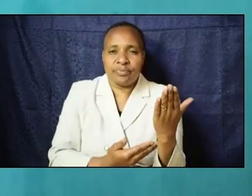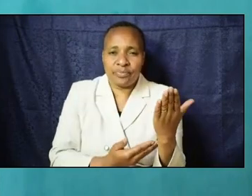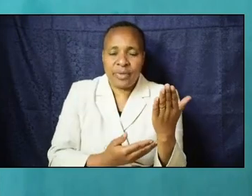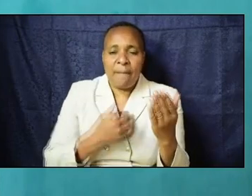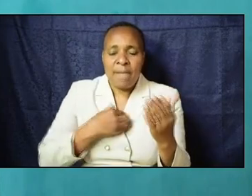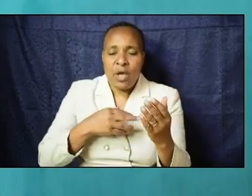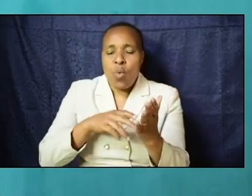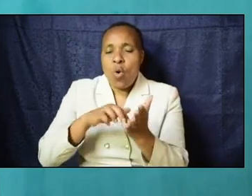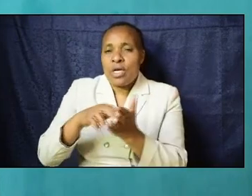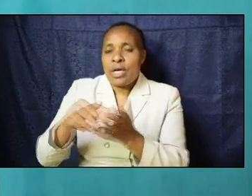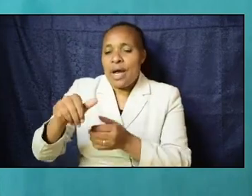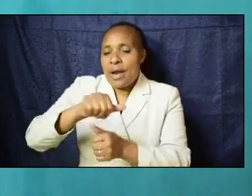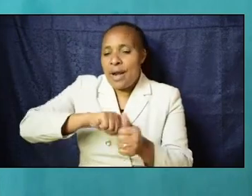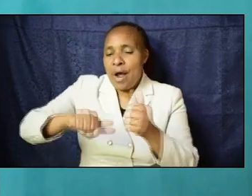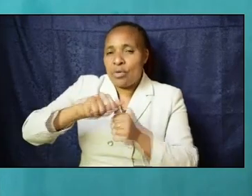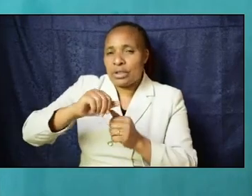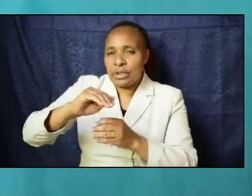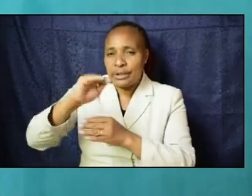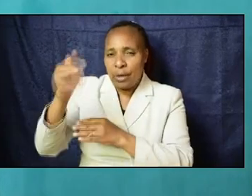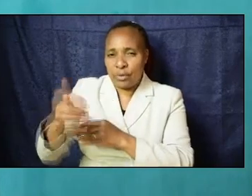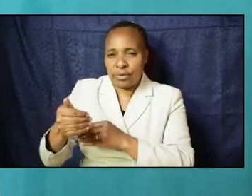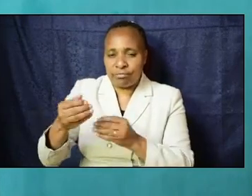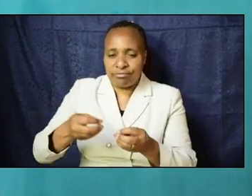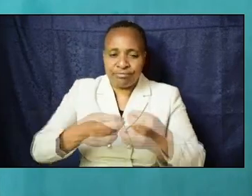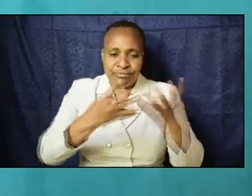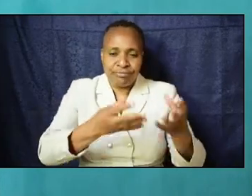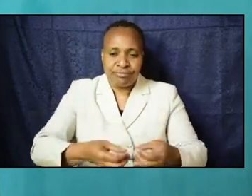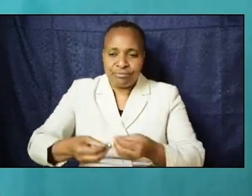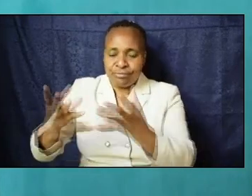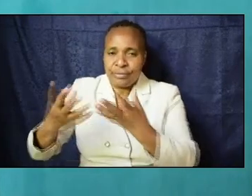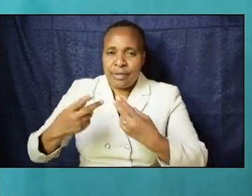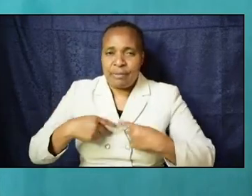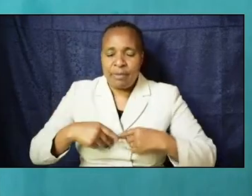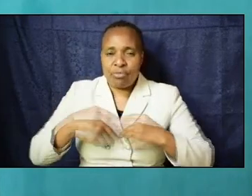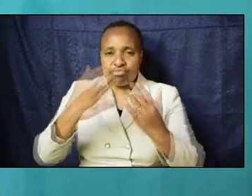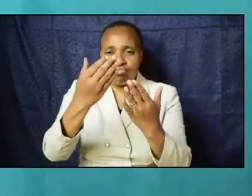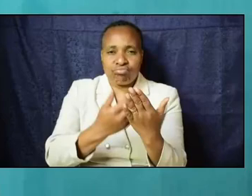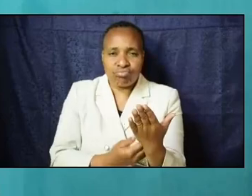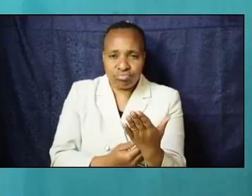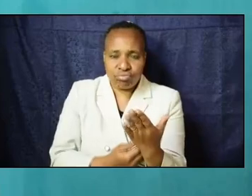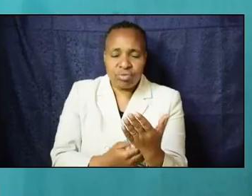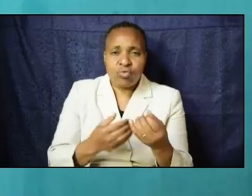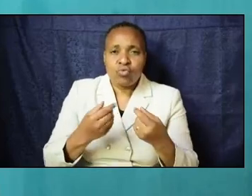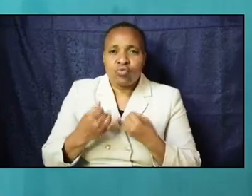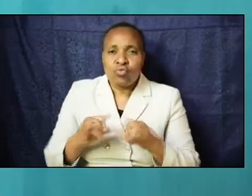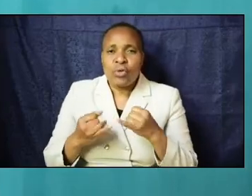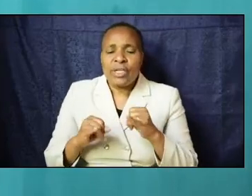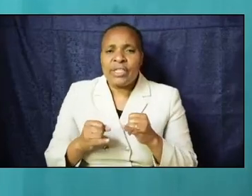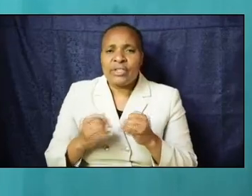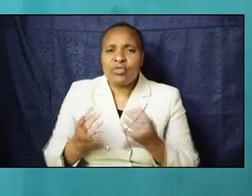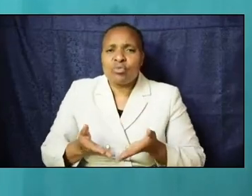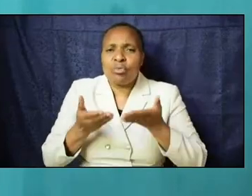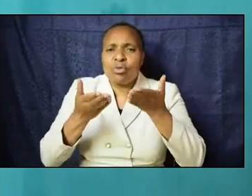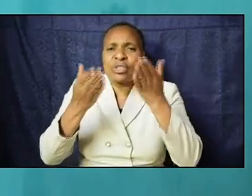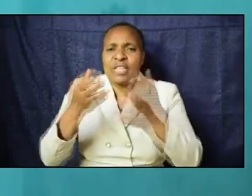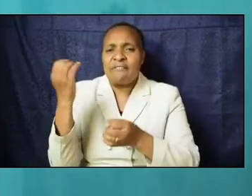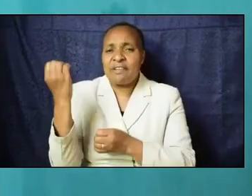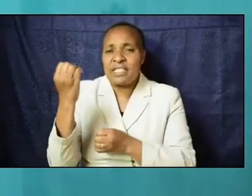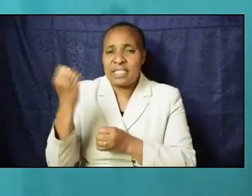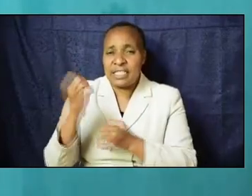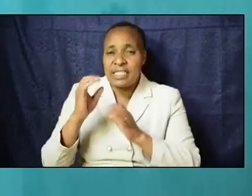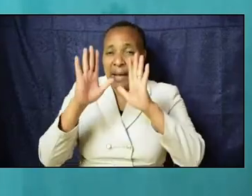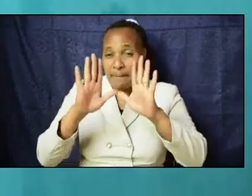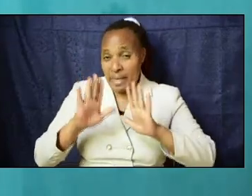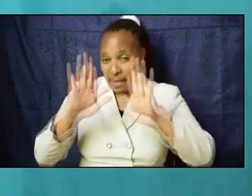around somewhere in the city and distributing some flyers to people because we were trying to promote an evangelistic campaign that we